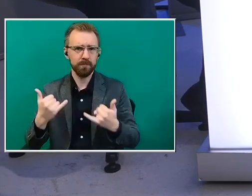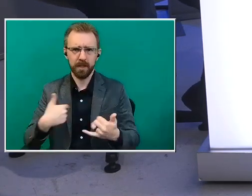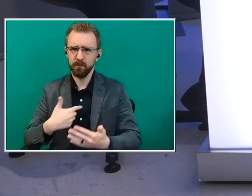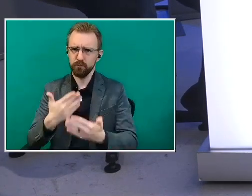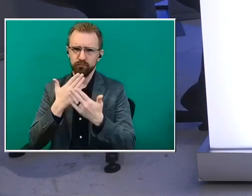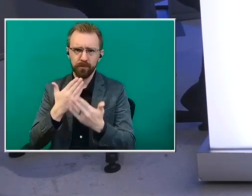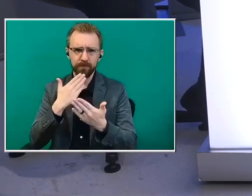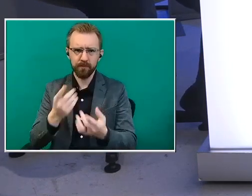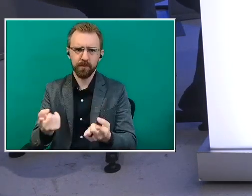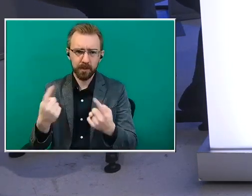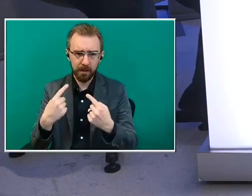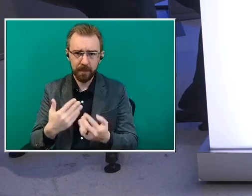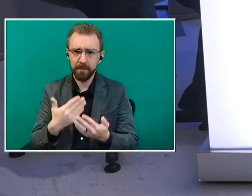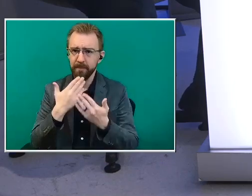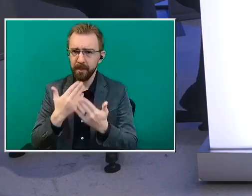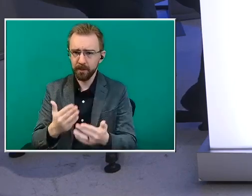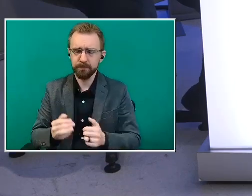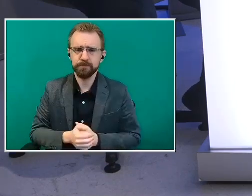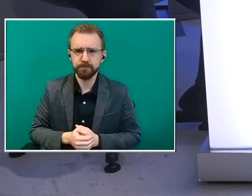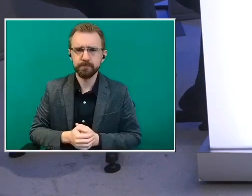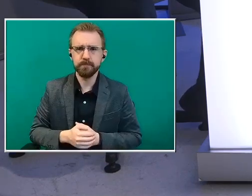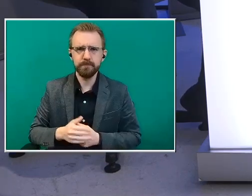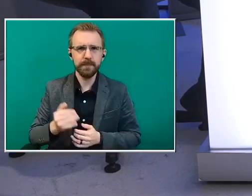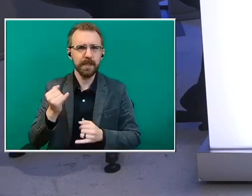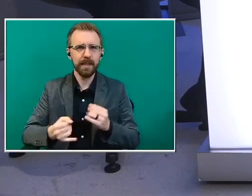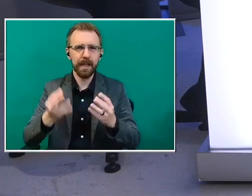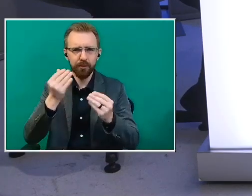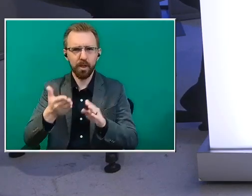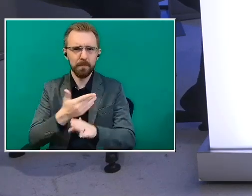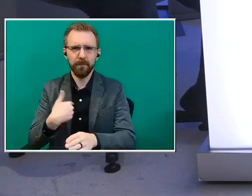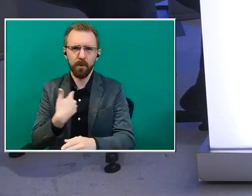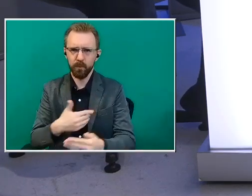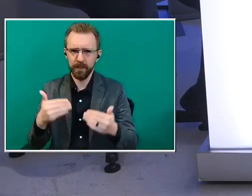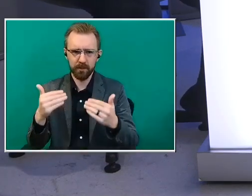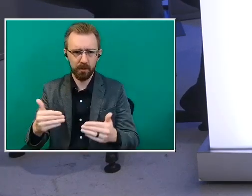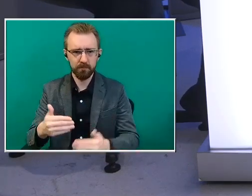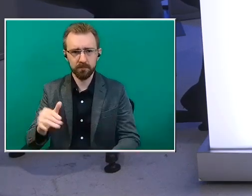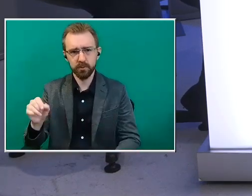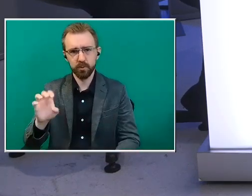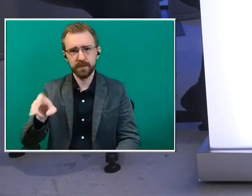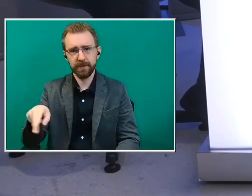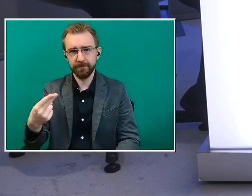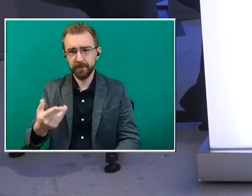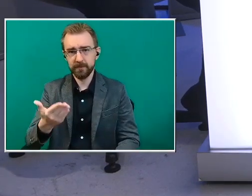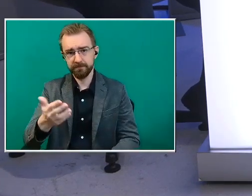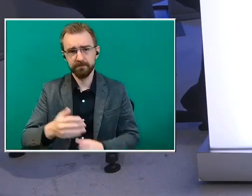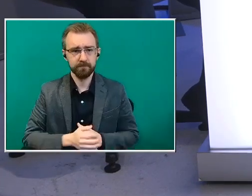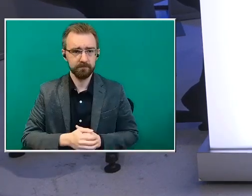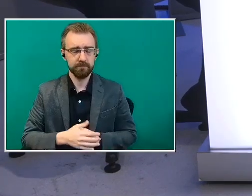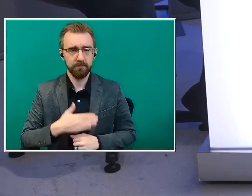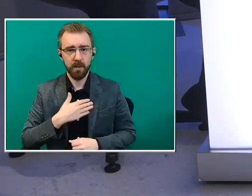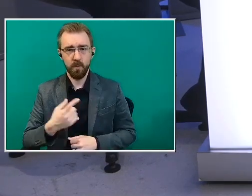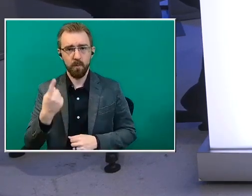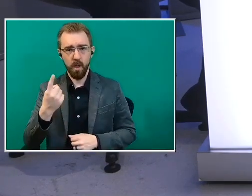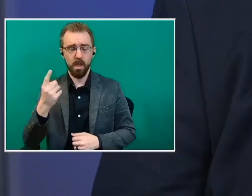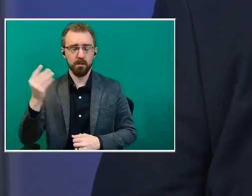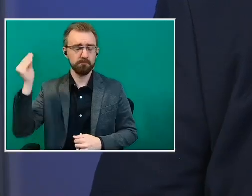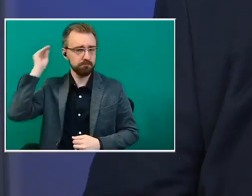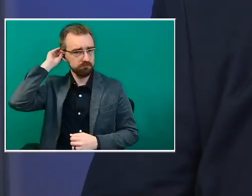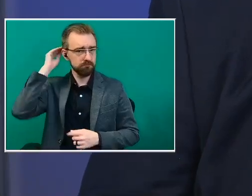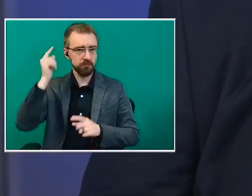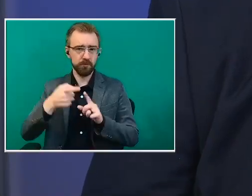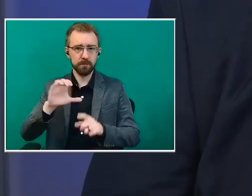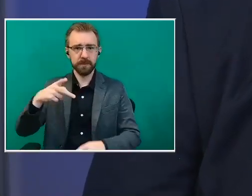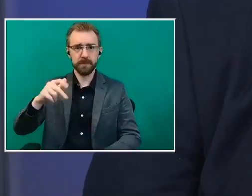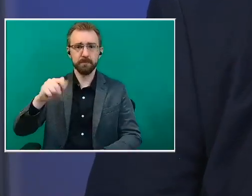you. Let's hear some final thoughts before we go. Joseph. My one takeaway from CPAP machine and